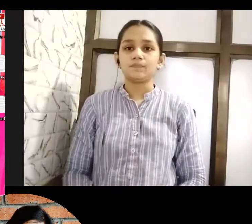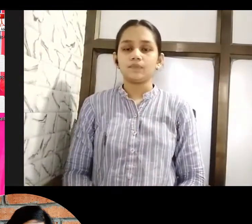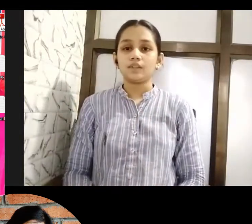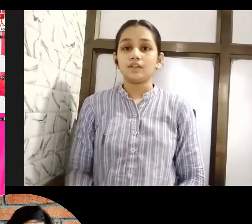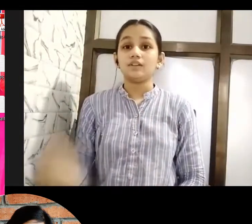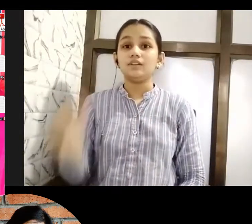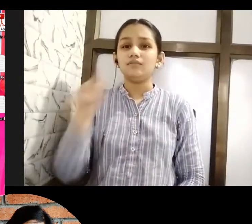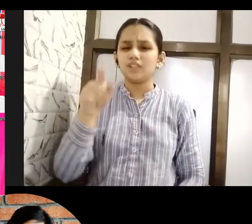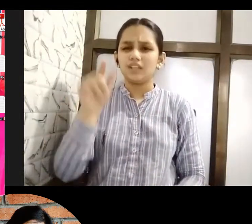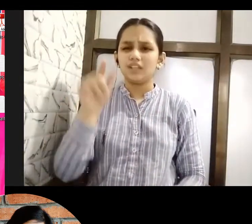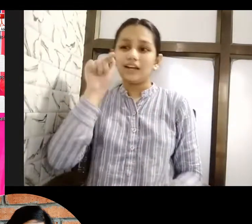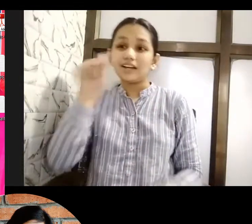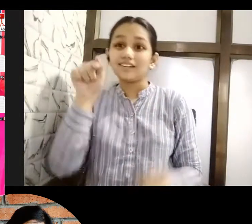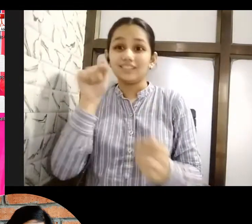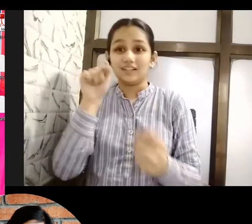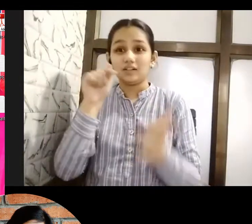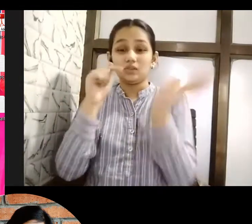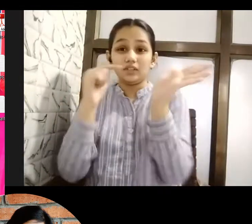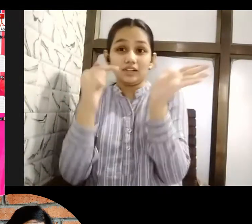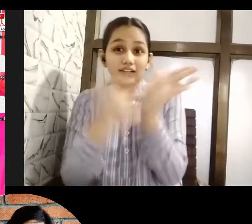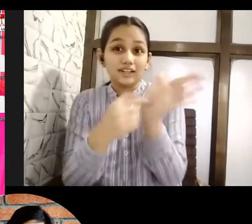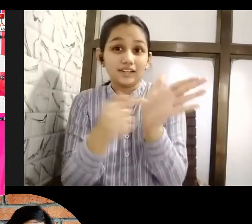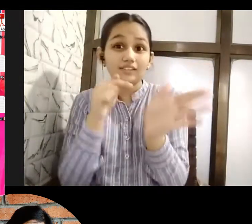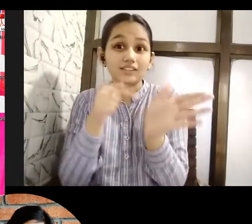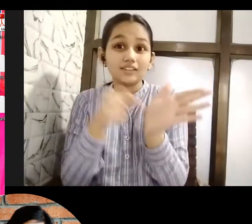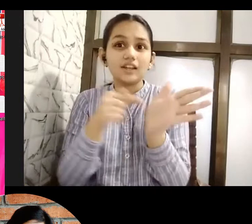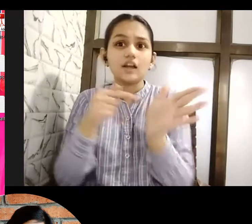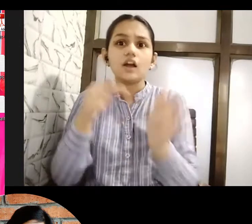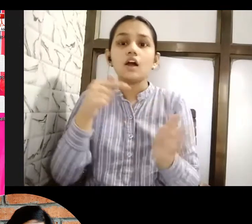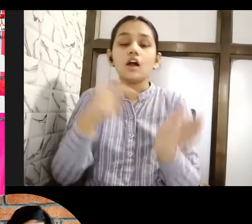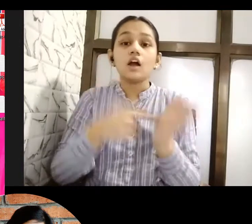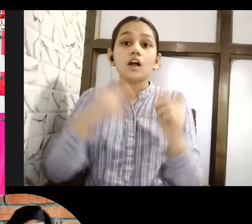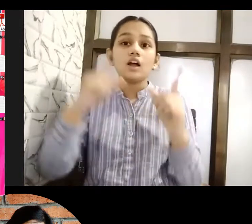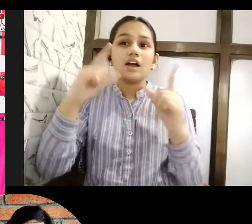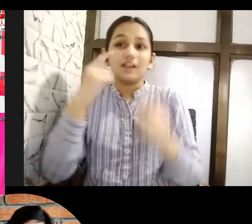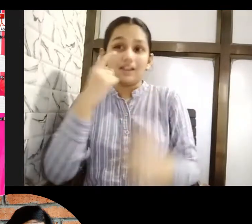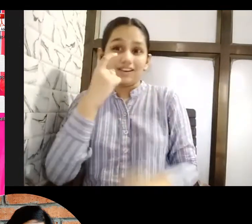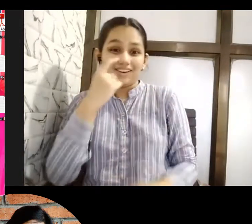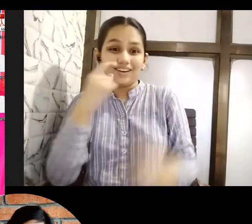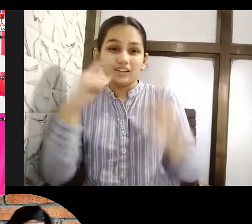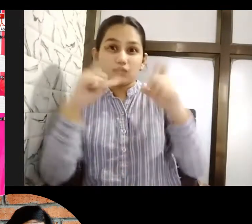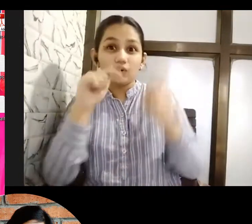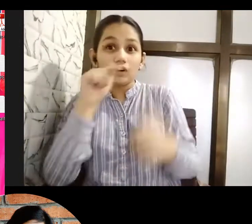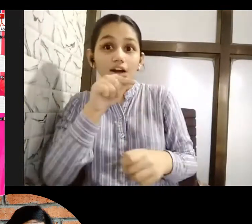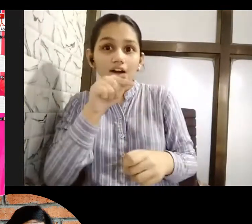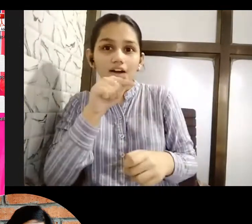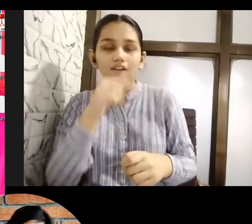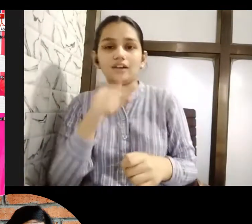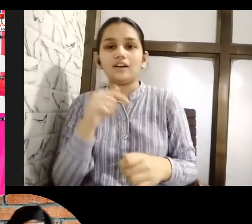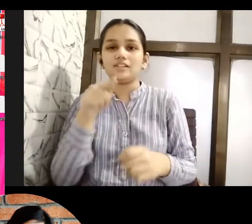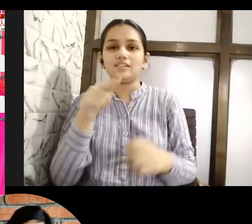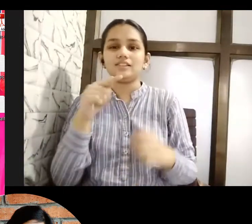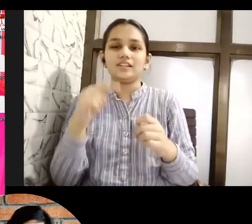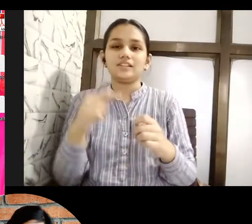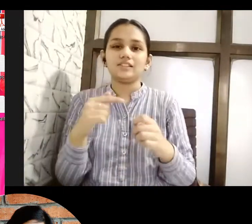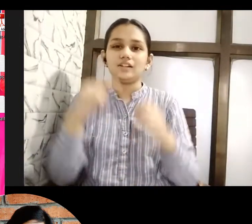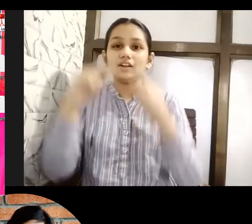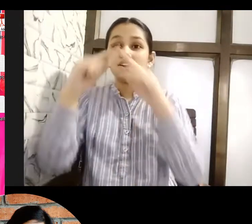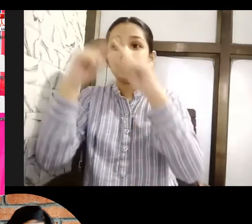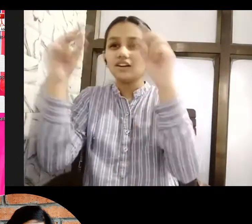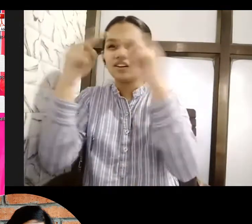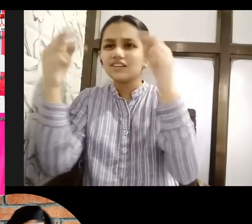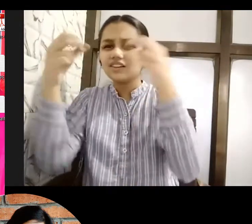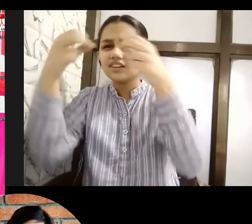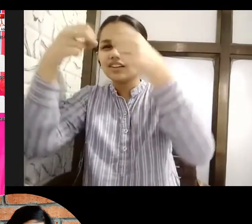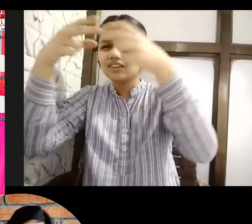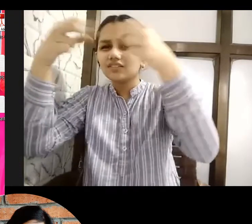When I click on it, it is showing me this image, this lady, right? It is showing me the text and it is showing